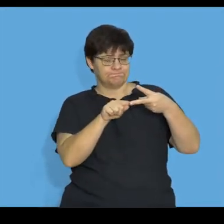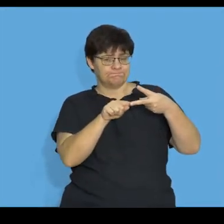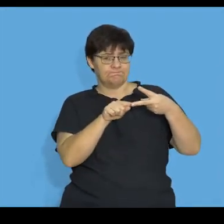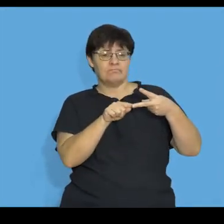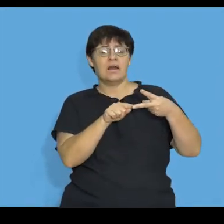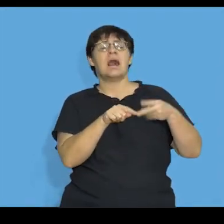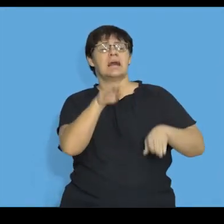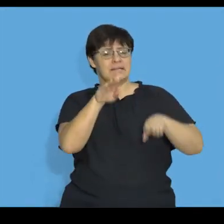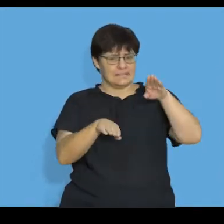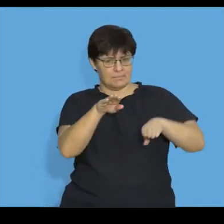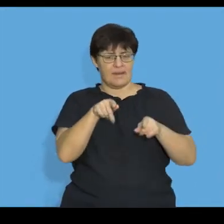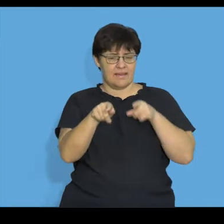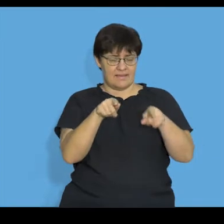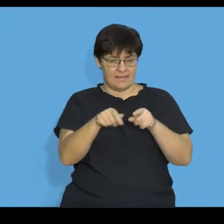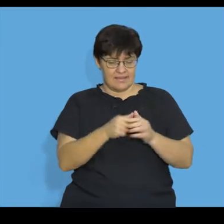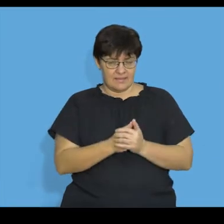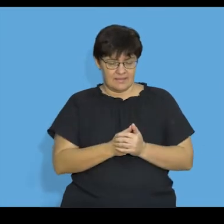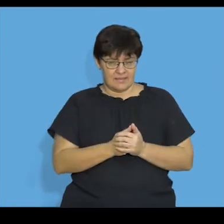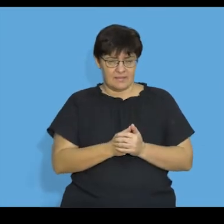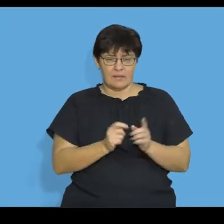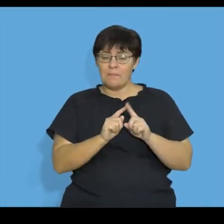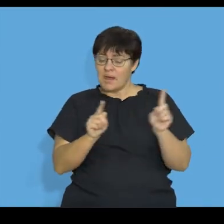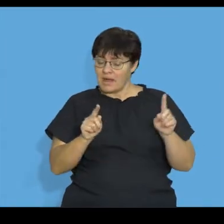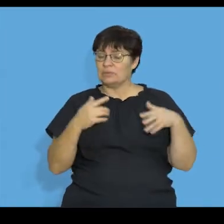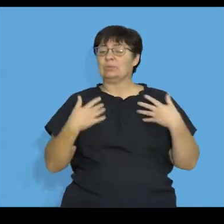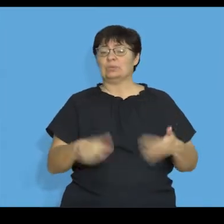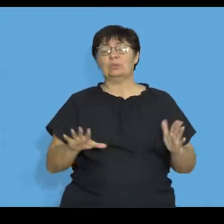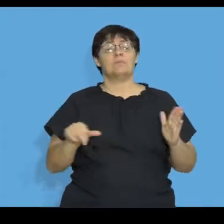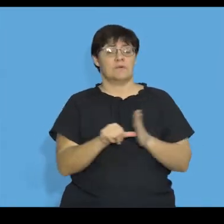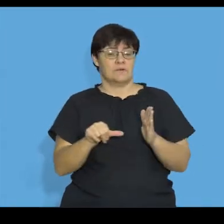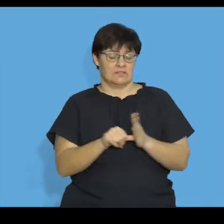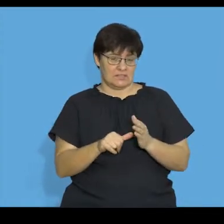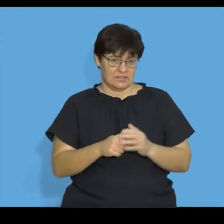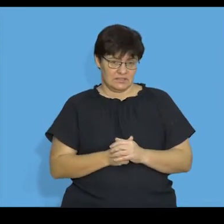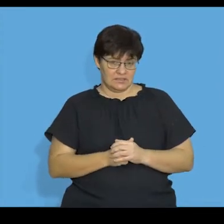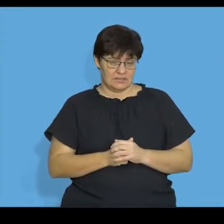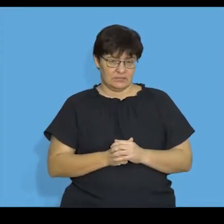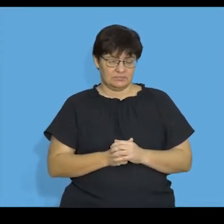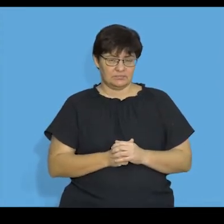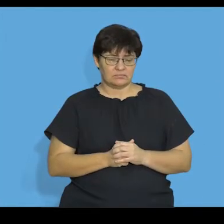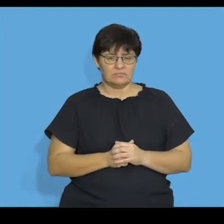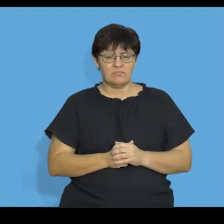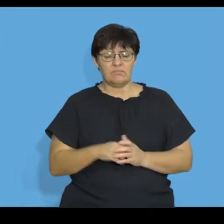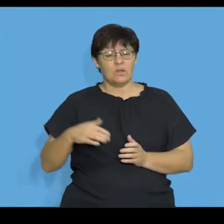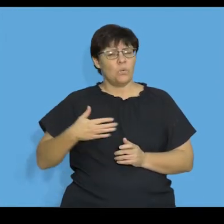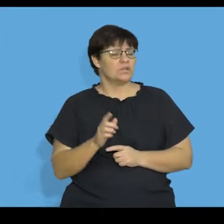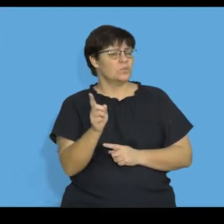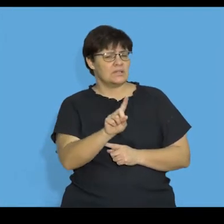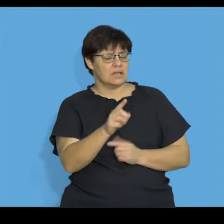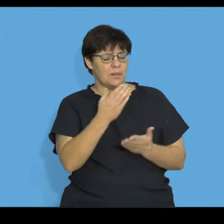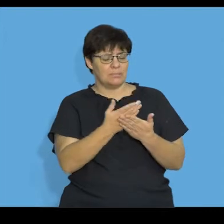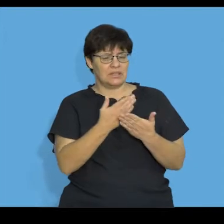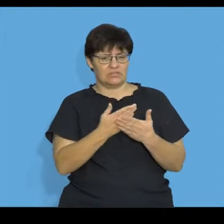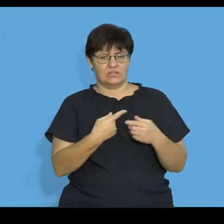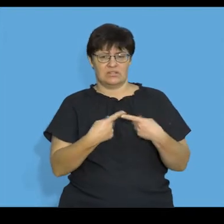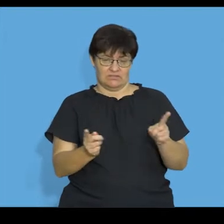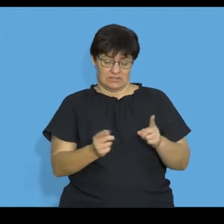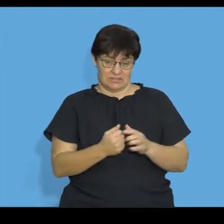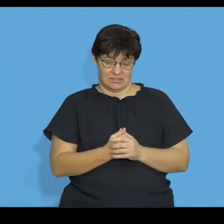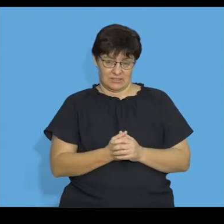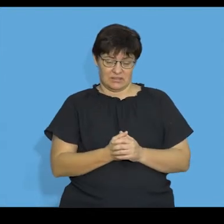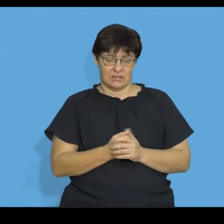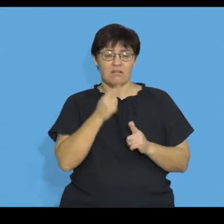very similar to each other, but they're very important in this context. And so I want us to look at potential difference. When we've been